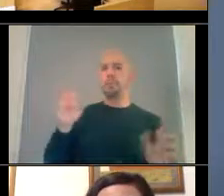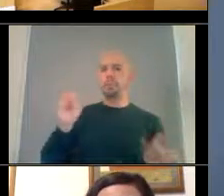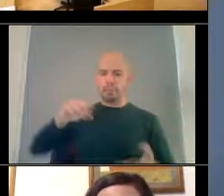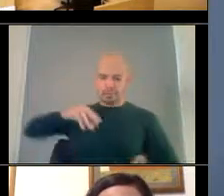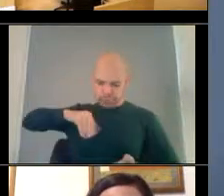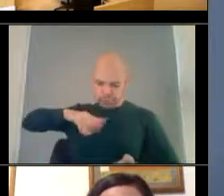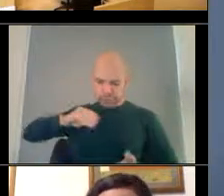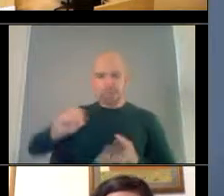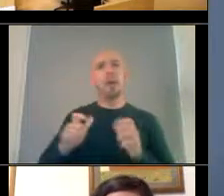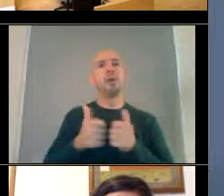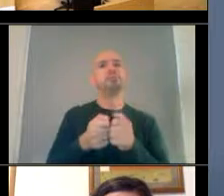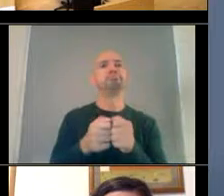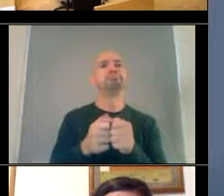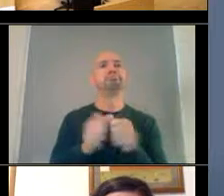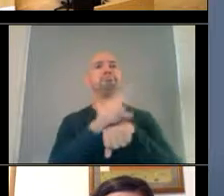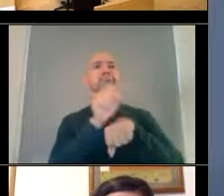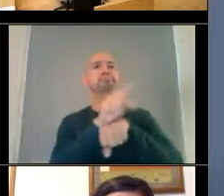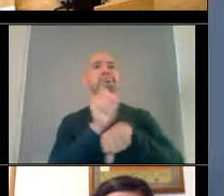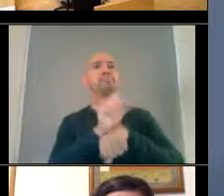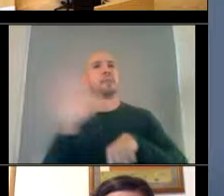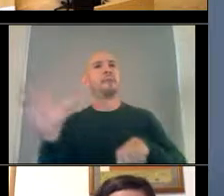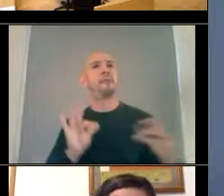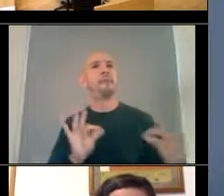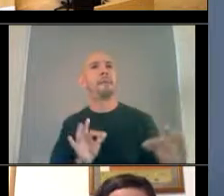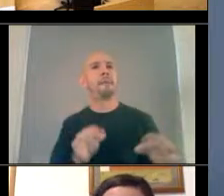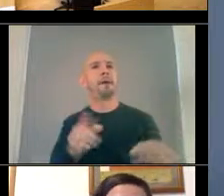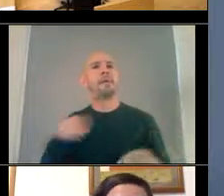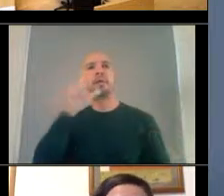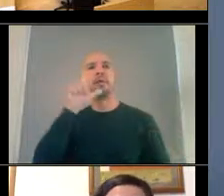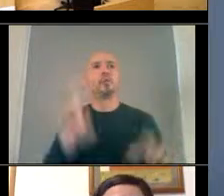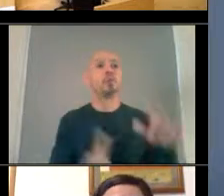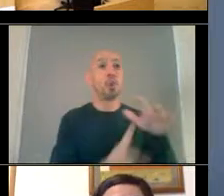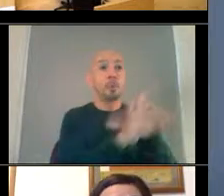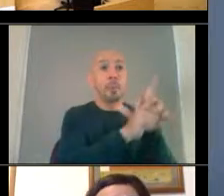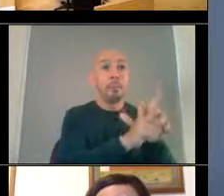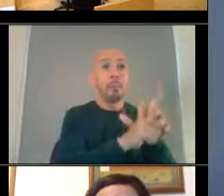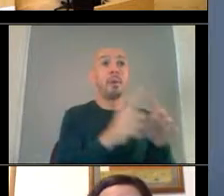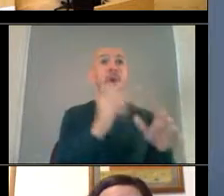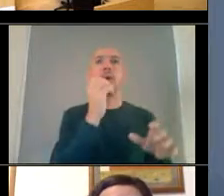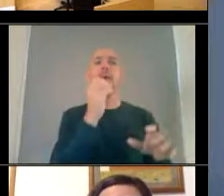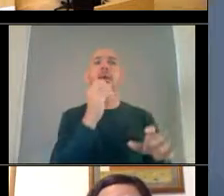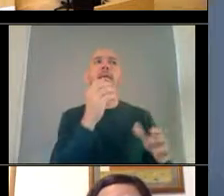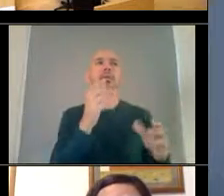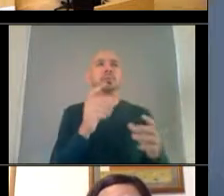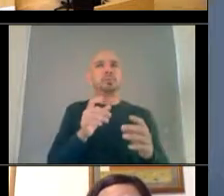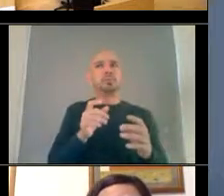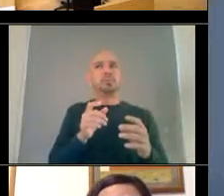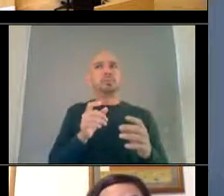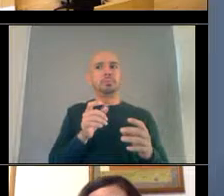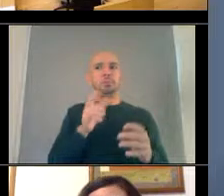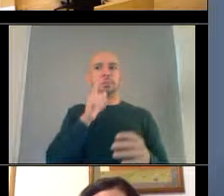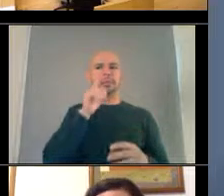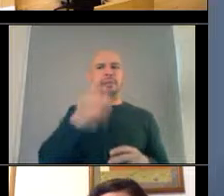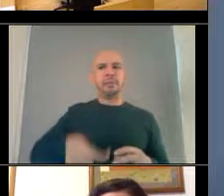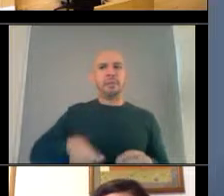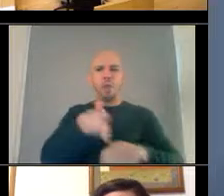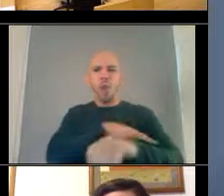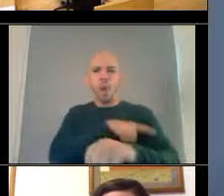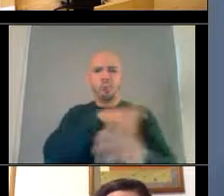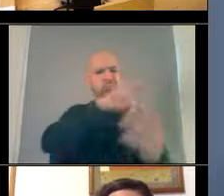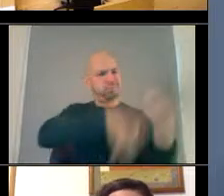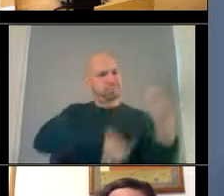feedback in there doesn't have to be um you know a like long survey um but yeah just different